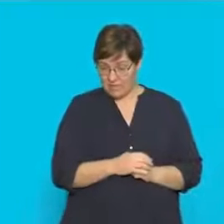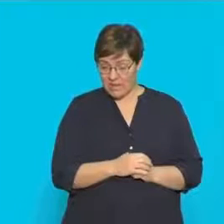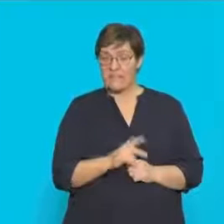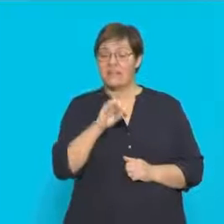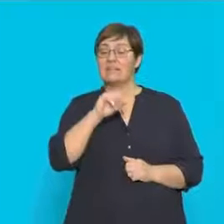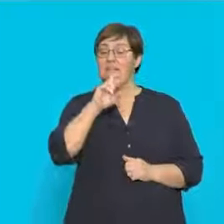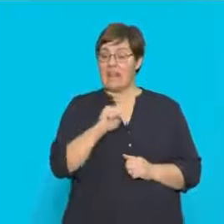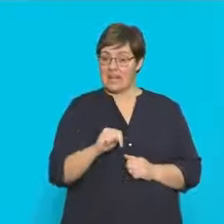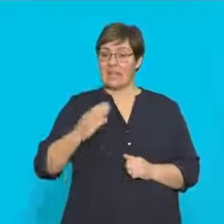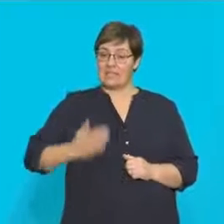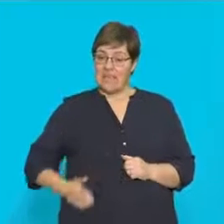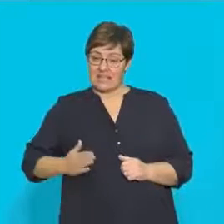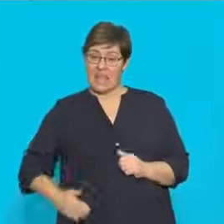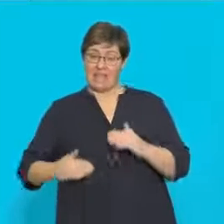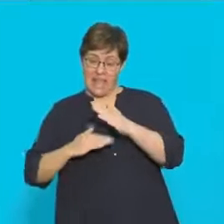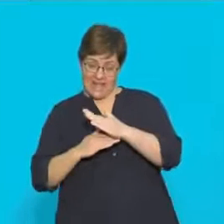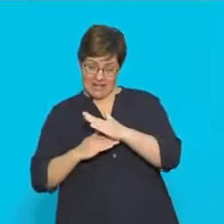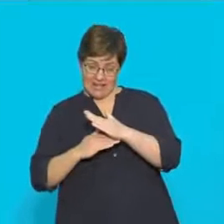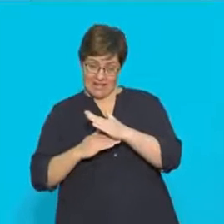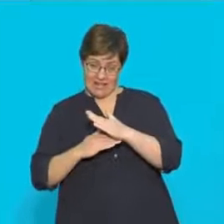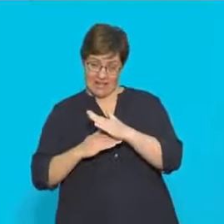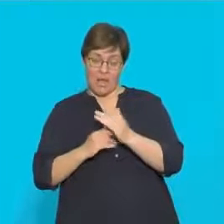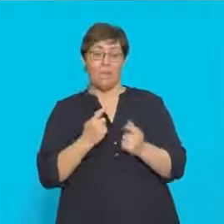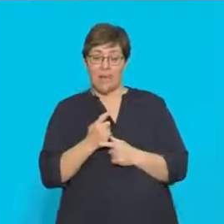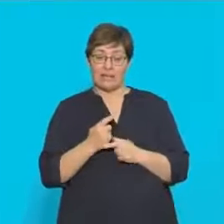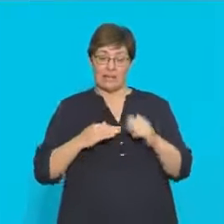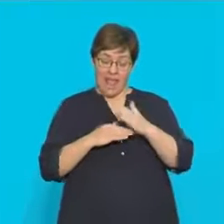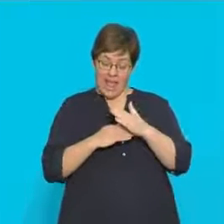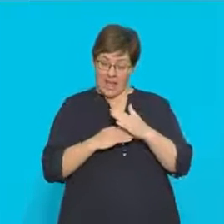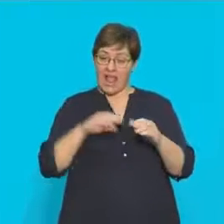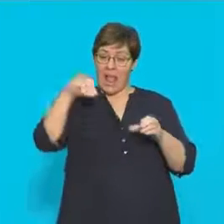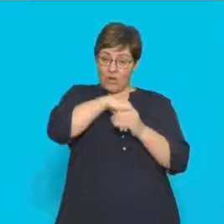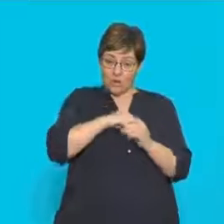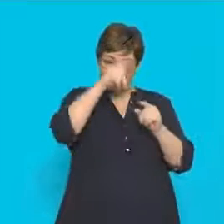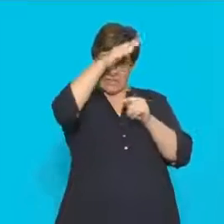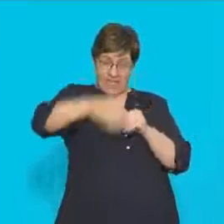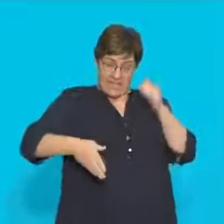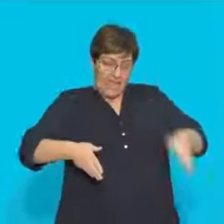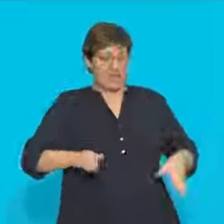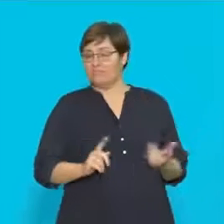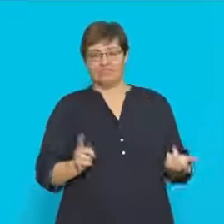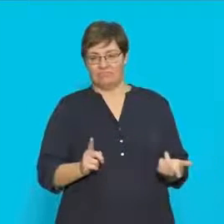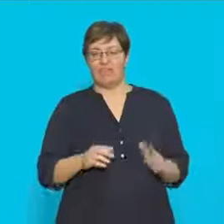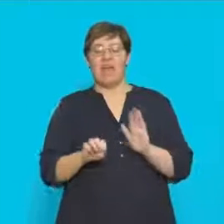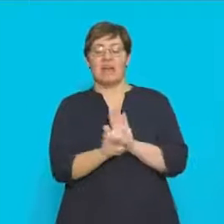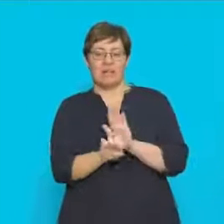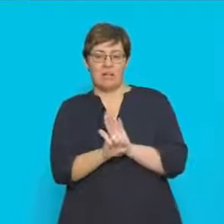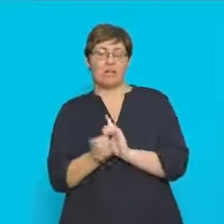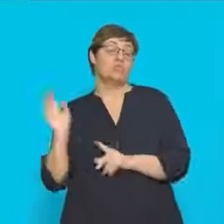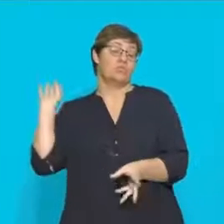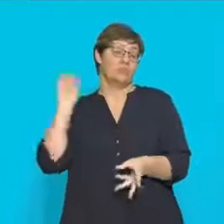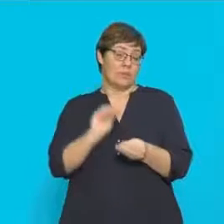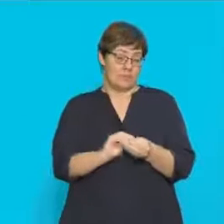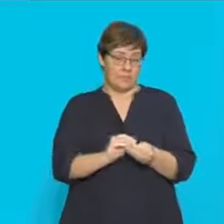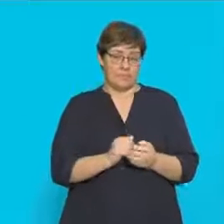used when we have side, side, angle, when not the including angle is given. So for example, again, just